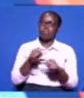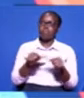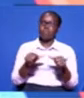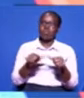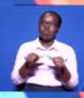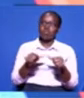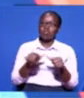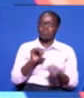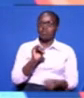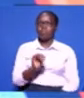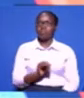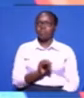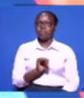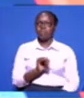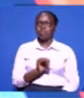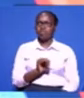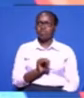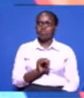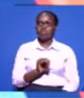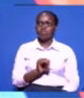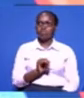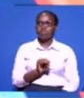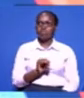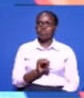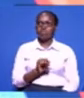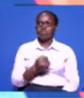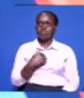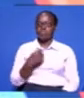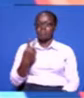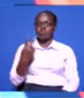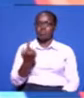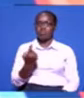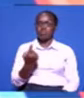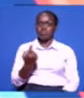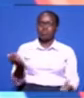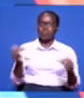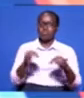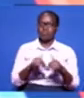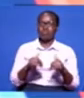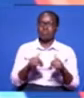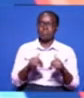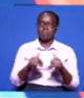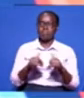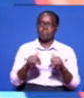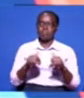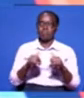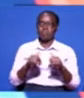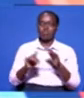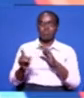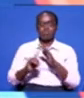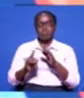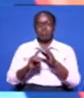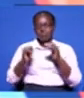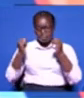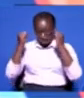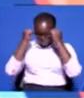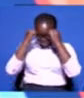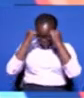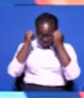just tomorrow, we are going to have the 21st conference of the Commonwealth Education Ministers of Education.